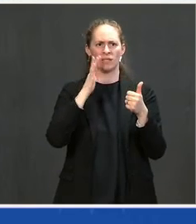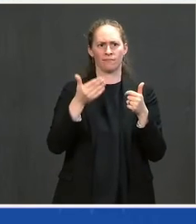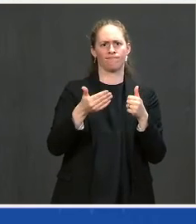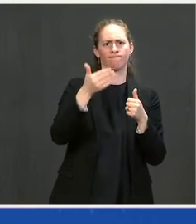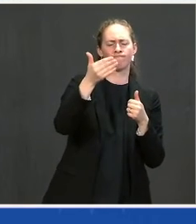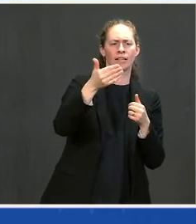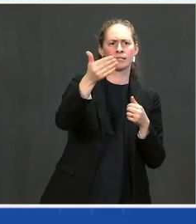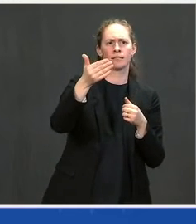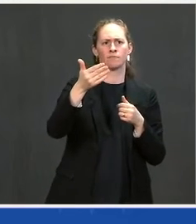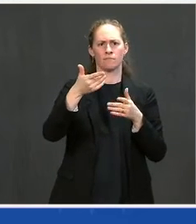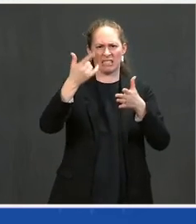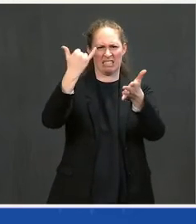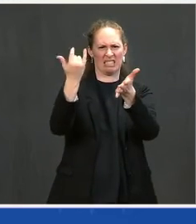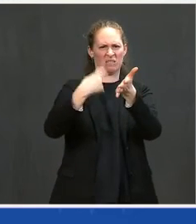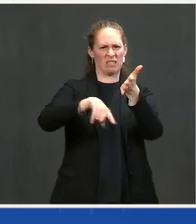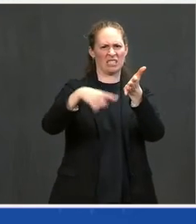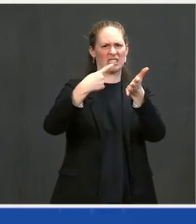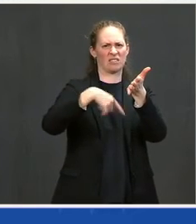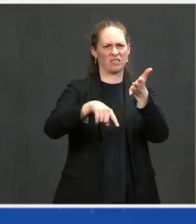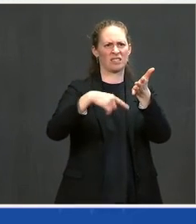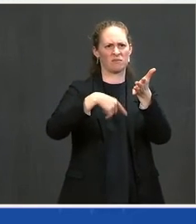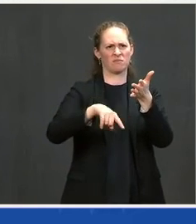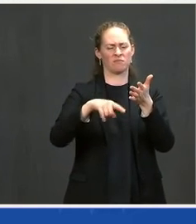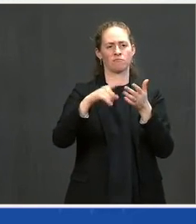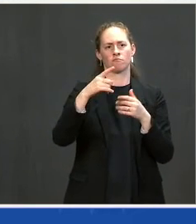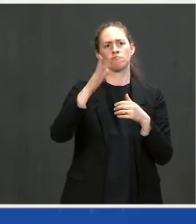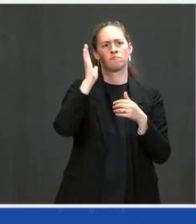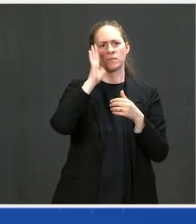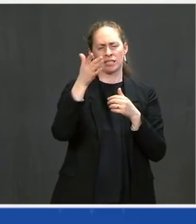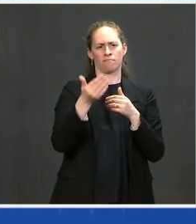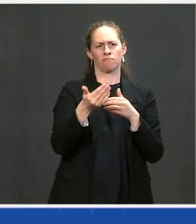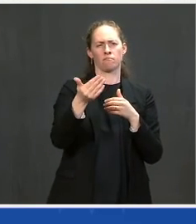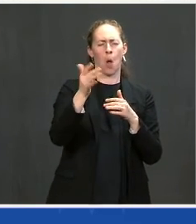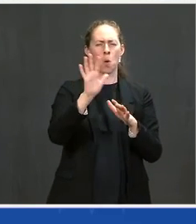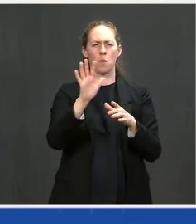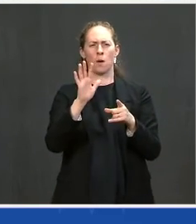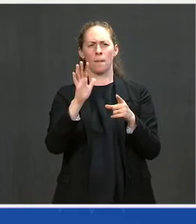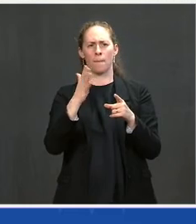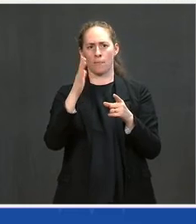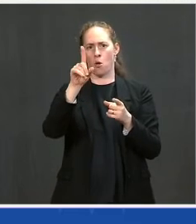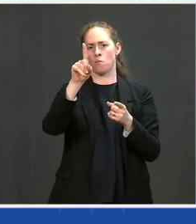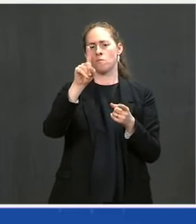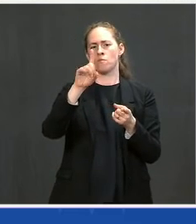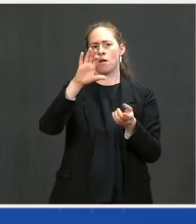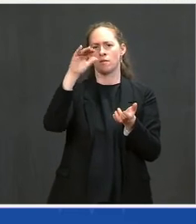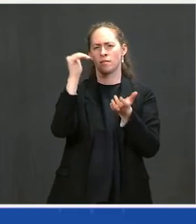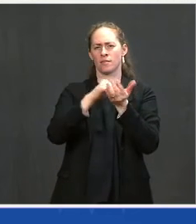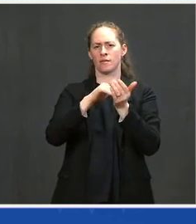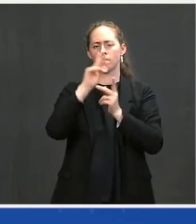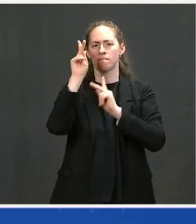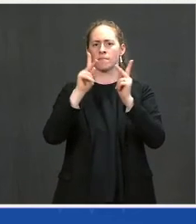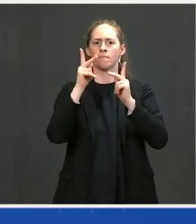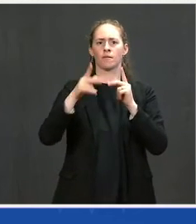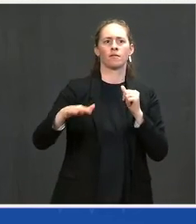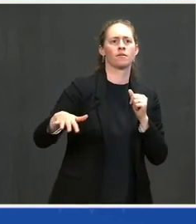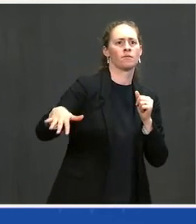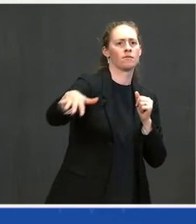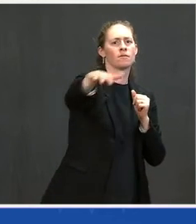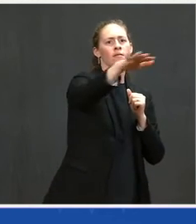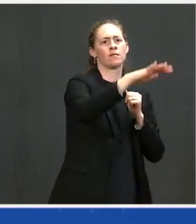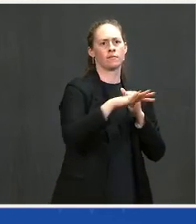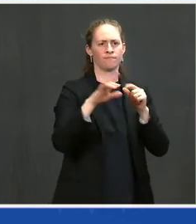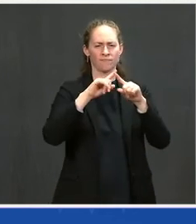week over 100,000, 1,000 people out of the Border Patrol